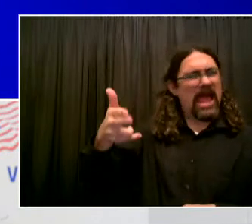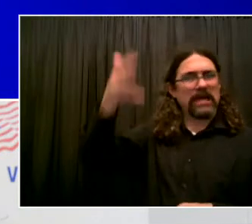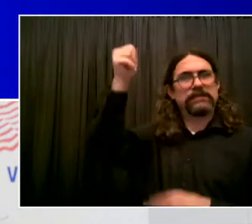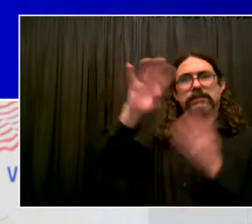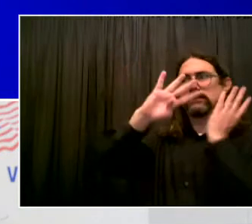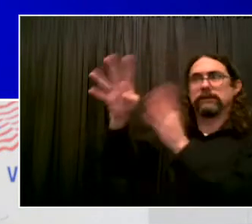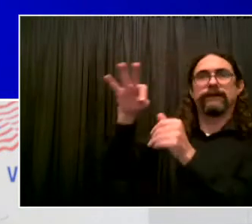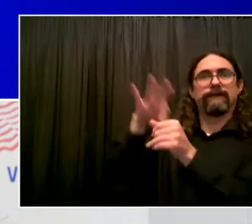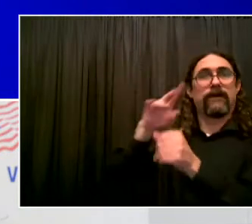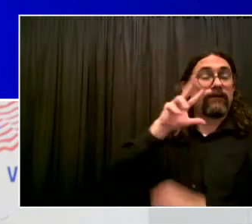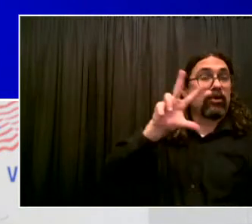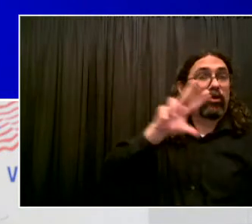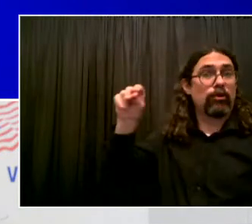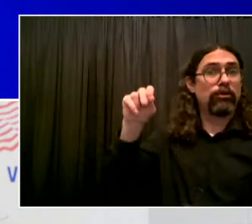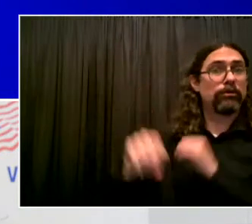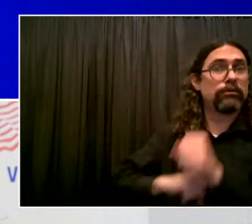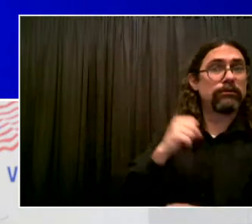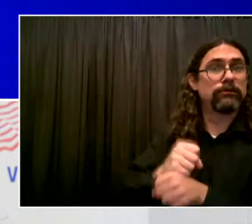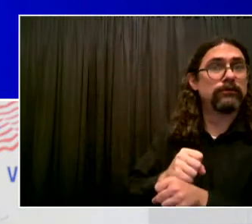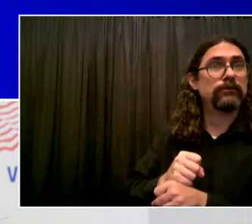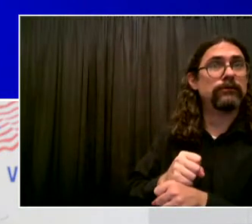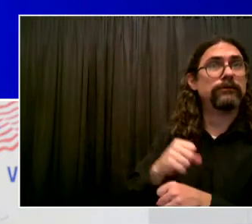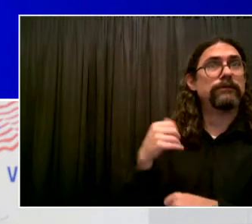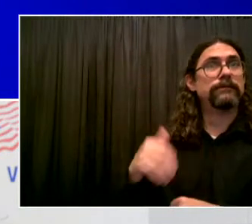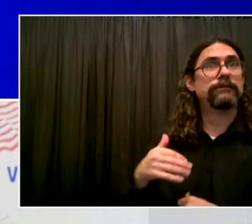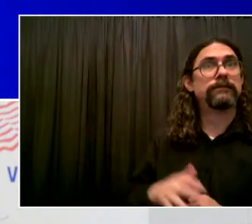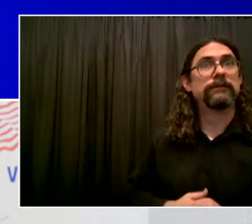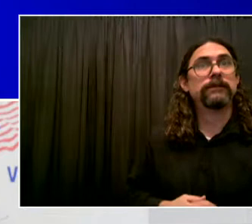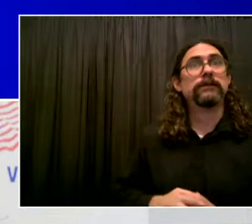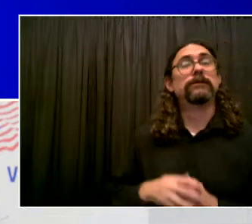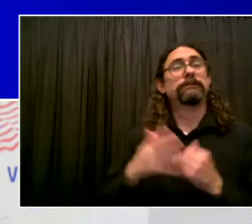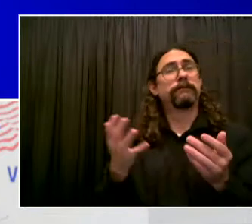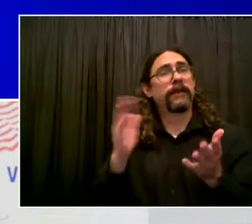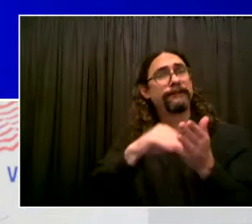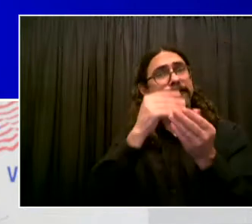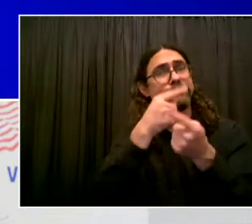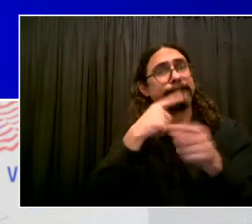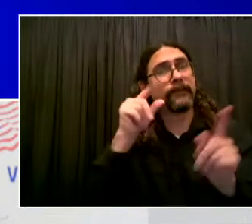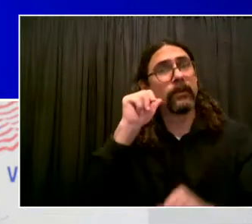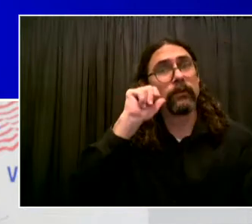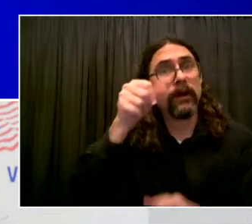from 6 a.m. to 9 p.m. You can go to